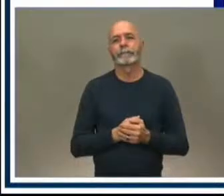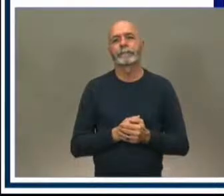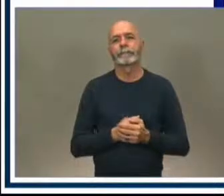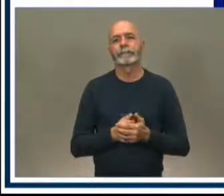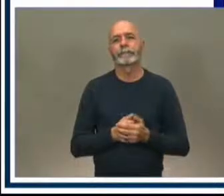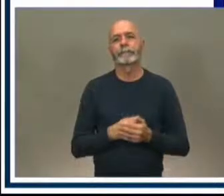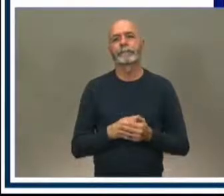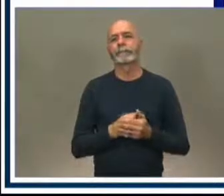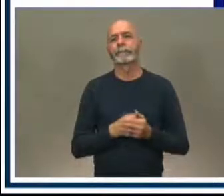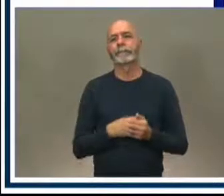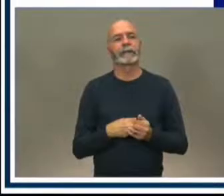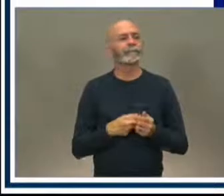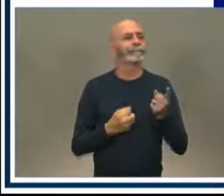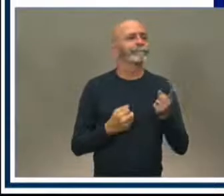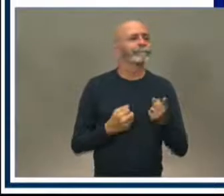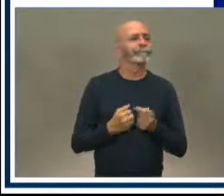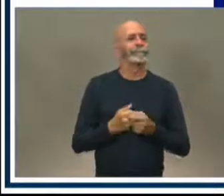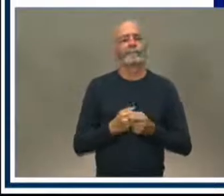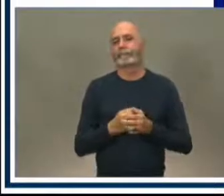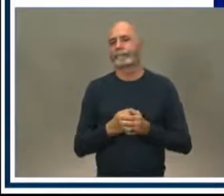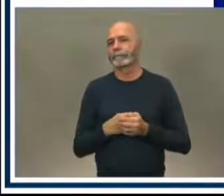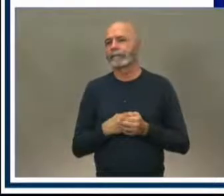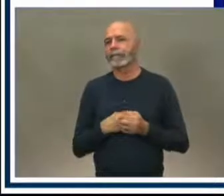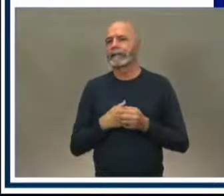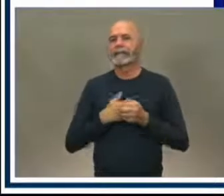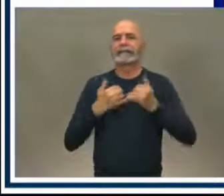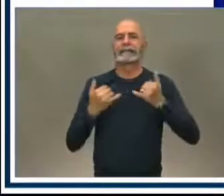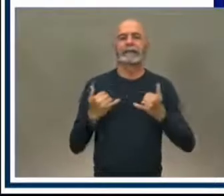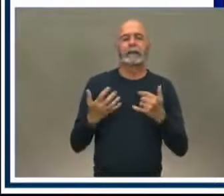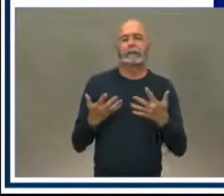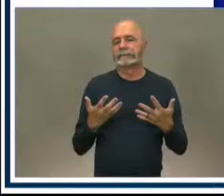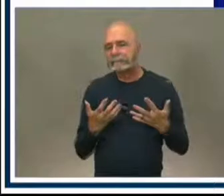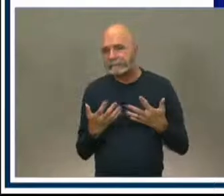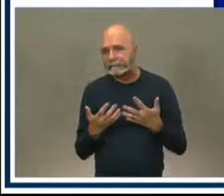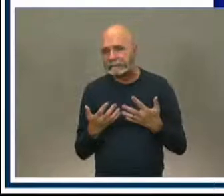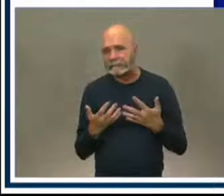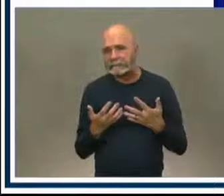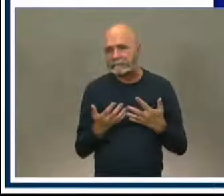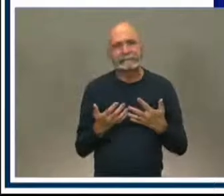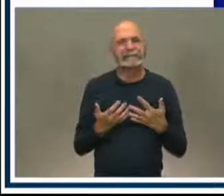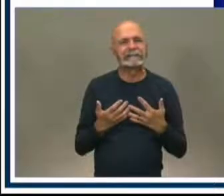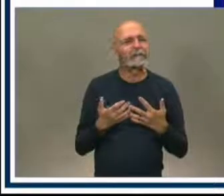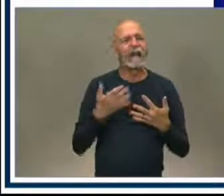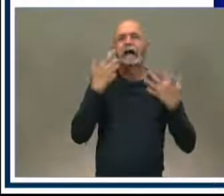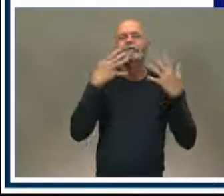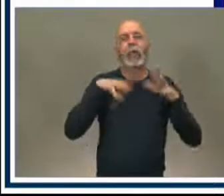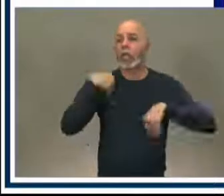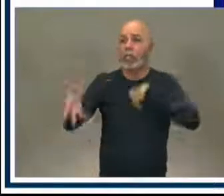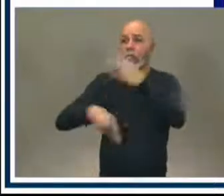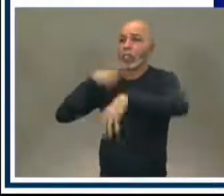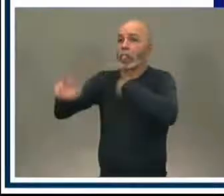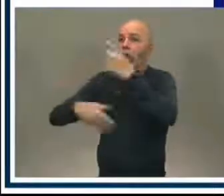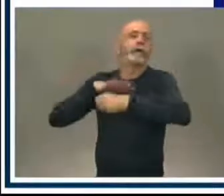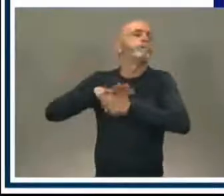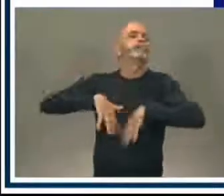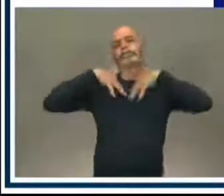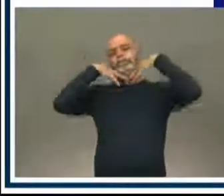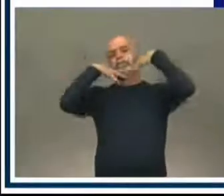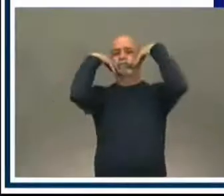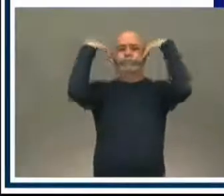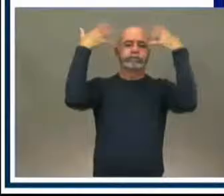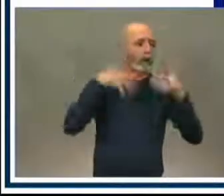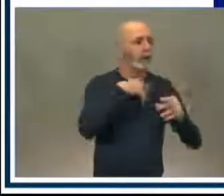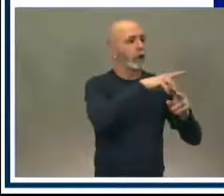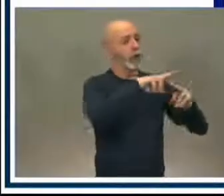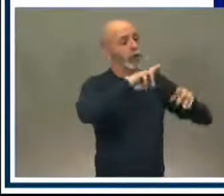I can't say it enough, is the pressures on our healthcare system and the pressures on our classrooms and the pressures on those providing services